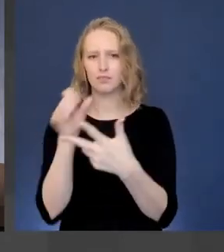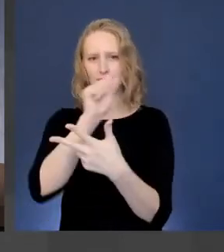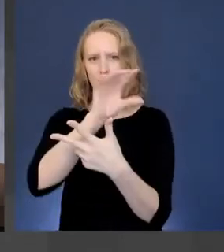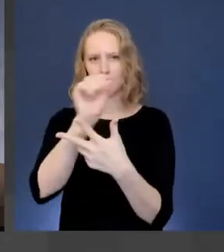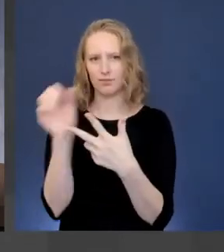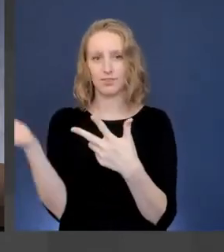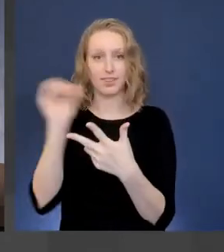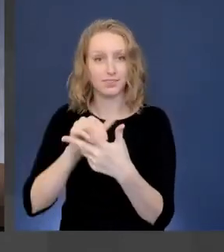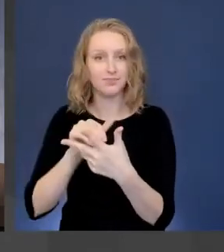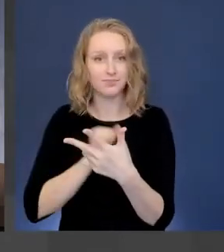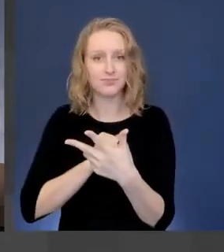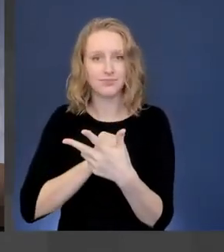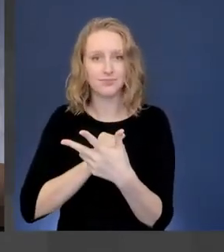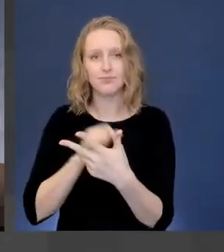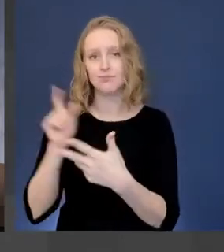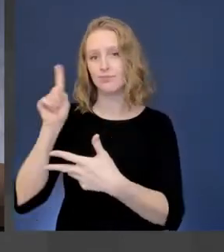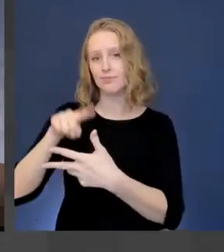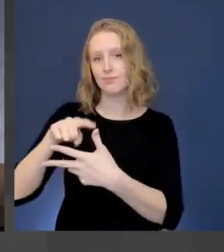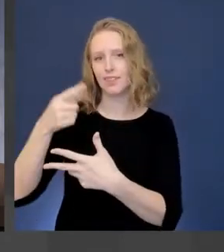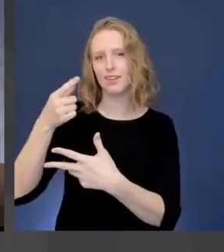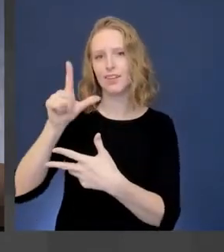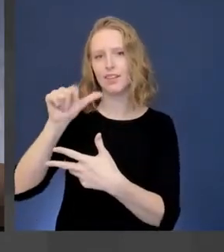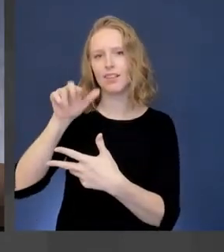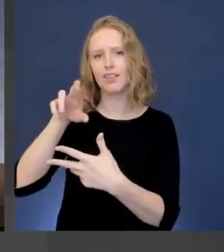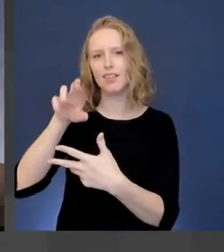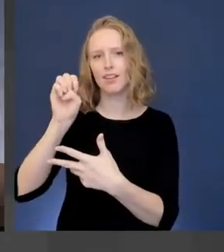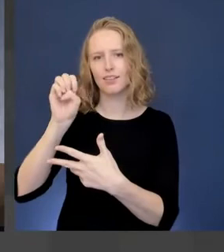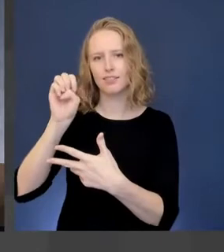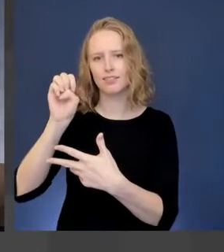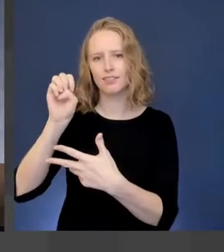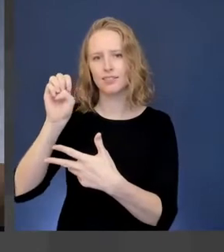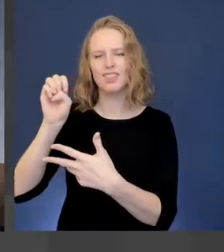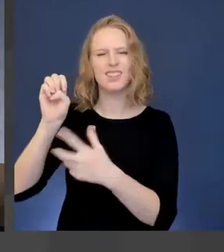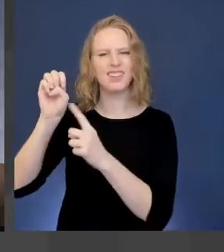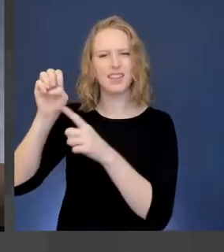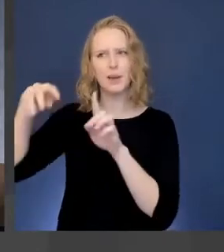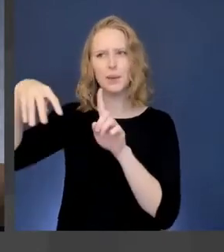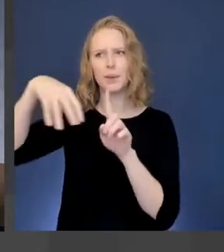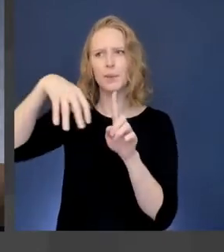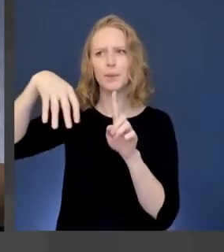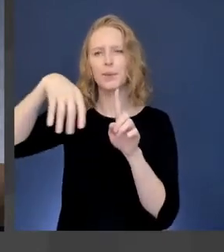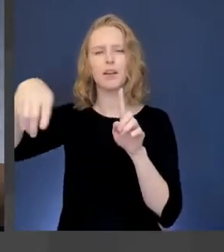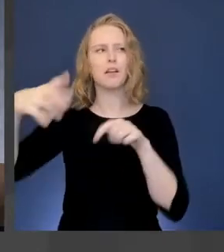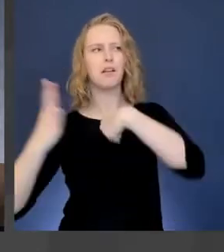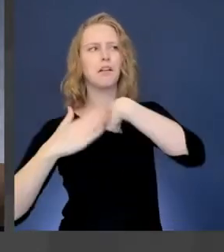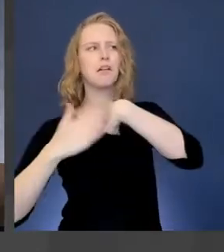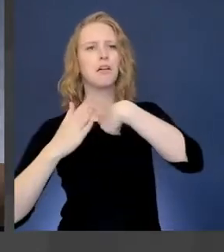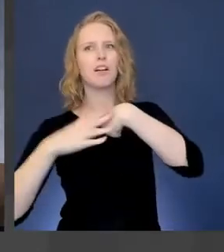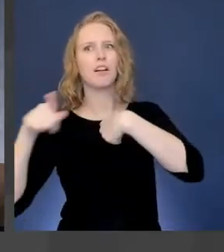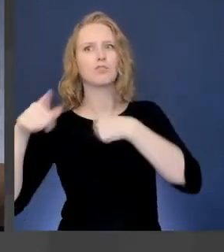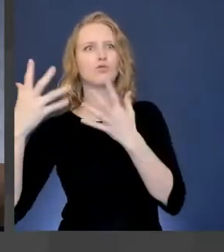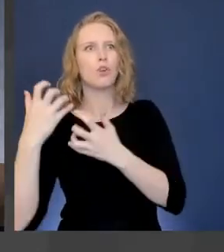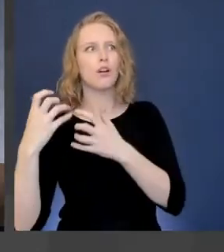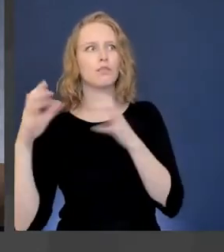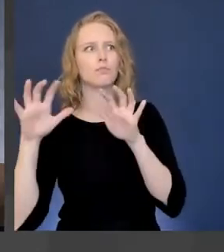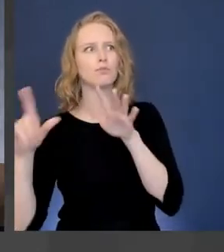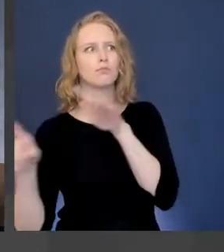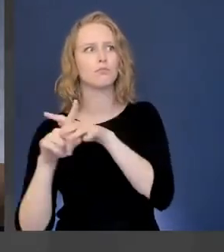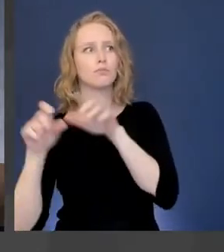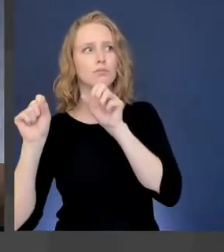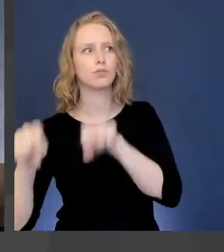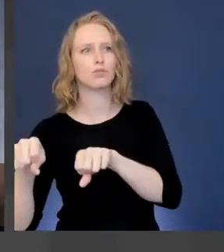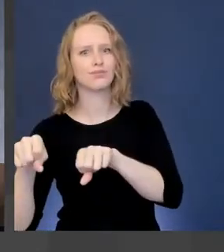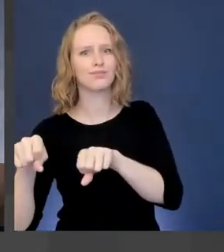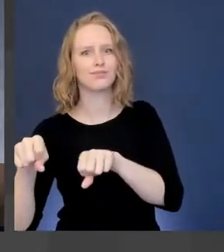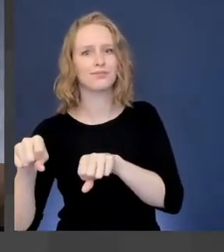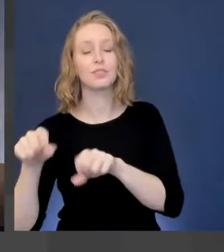more. We have the Glare, a mob that lets players know when they're in an area that's dark enough for monsters. You can bring it